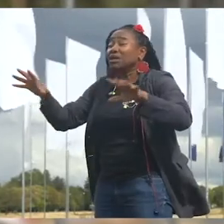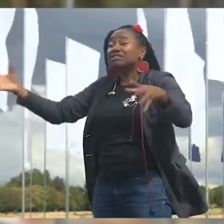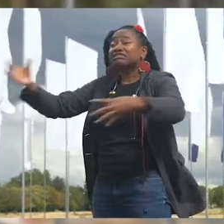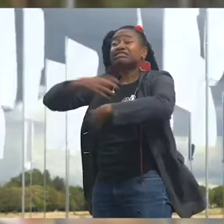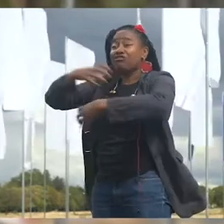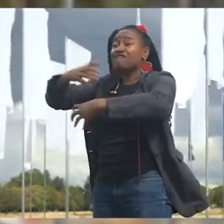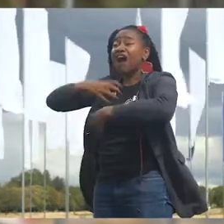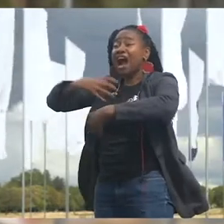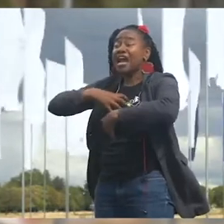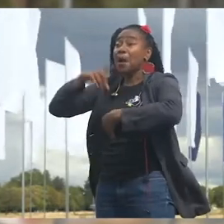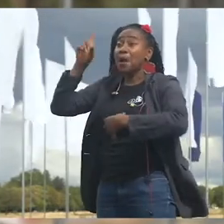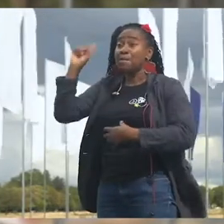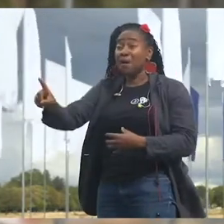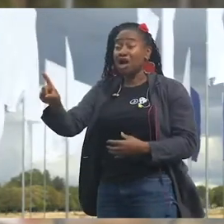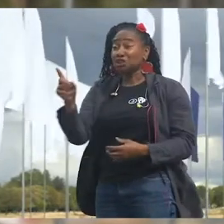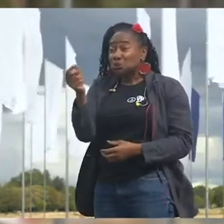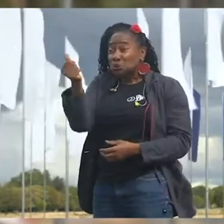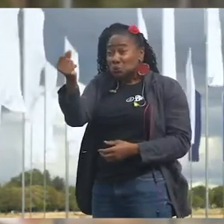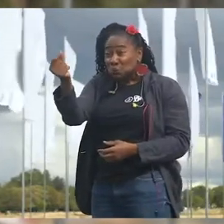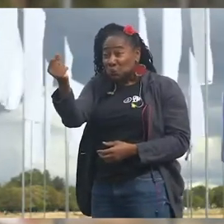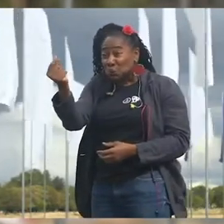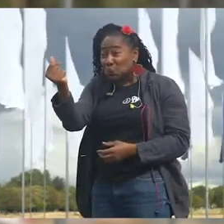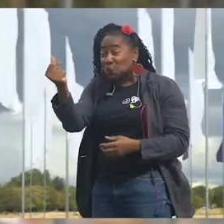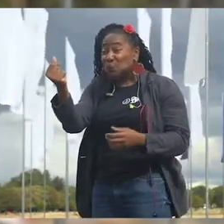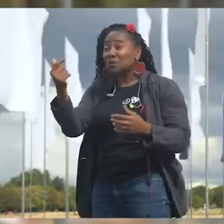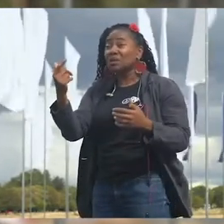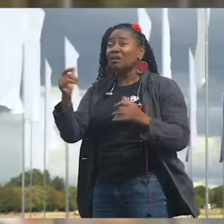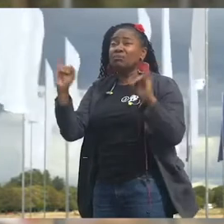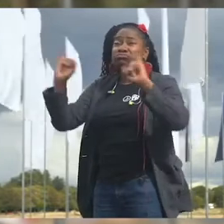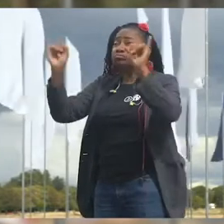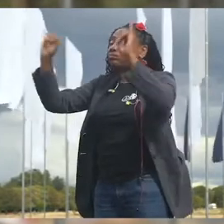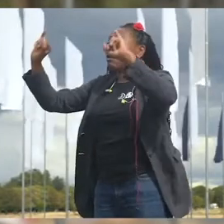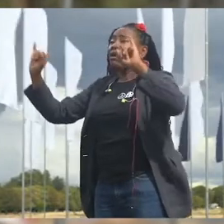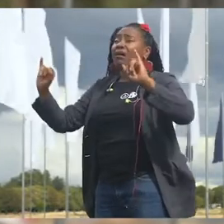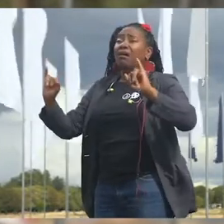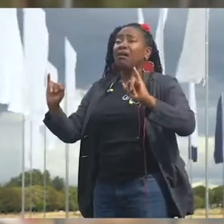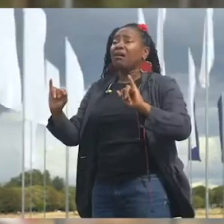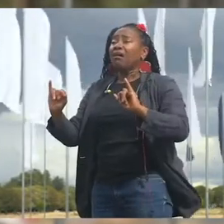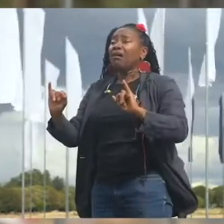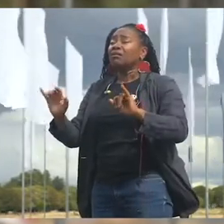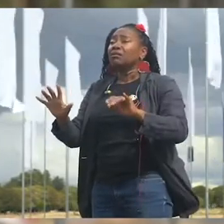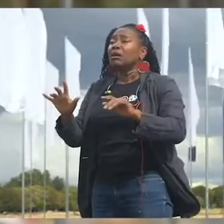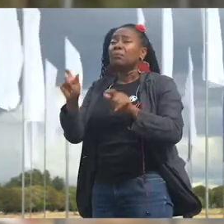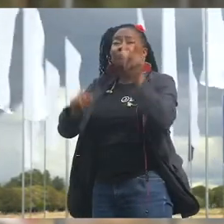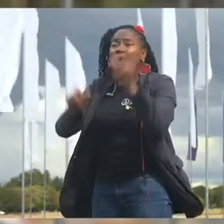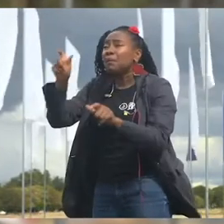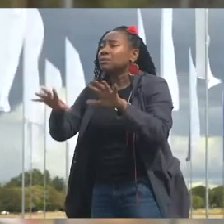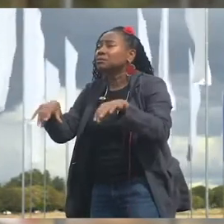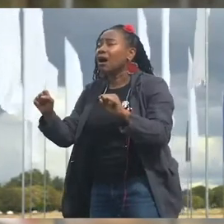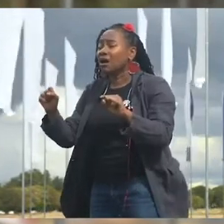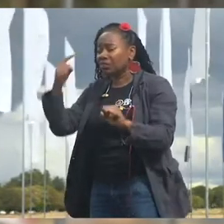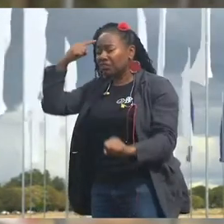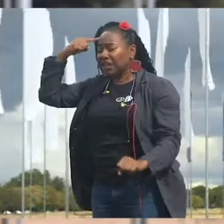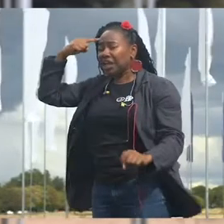But soon, in amongst that darkness and the heaviness, lights began to emerge. And